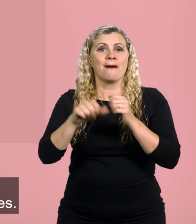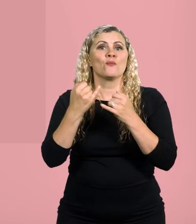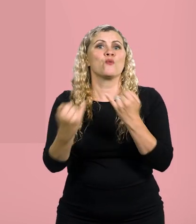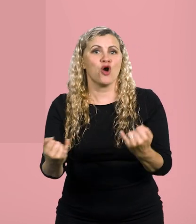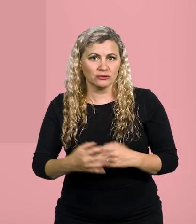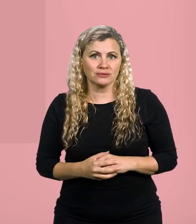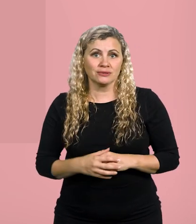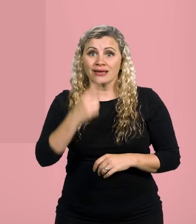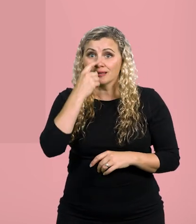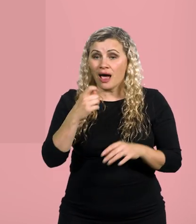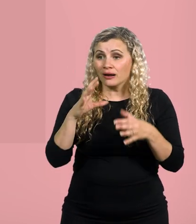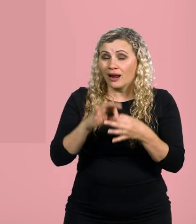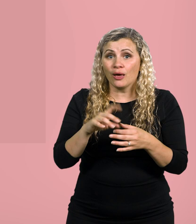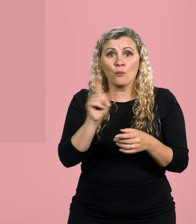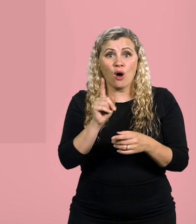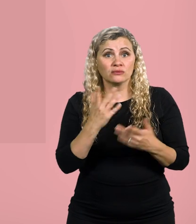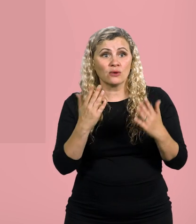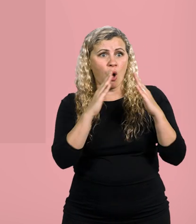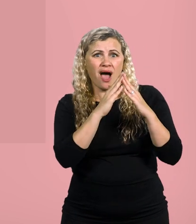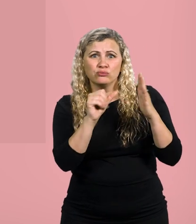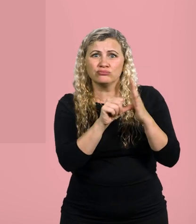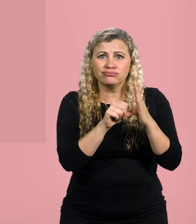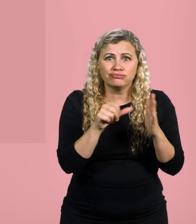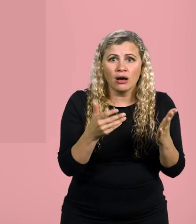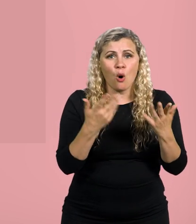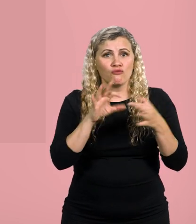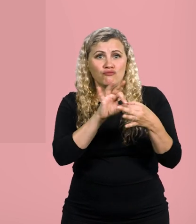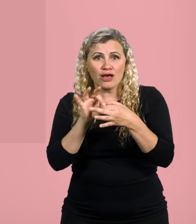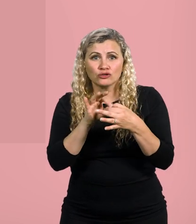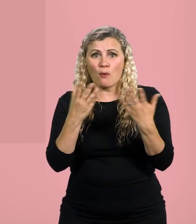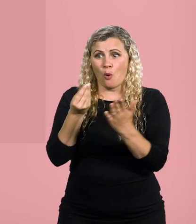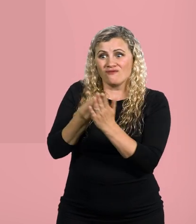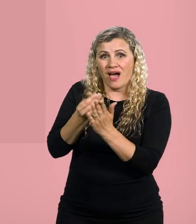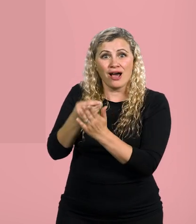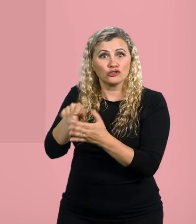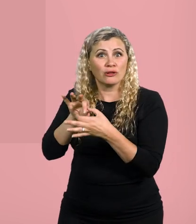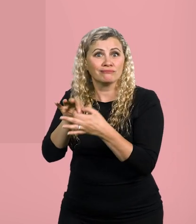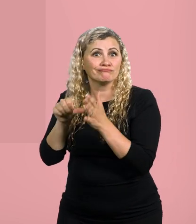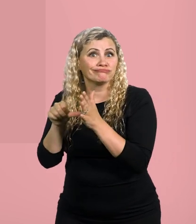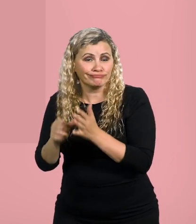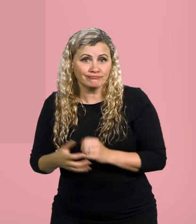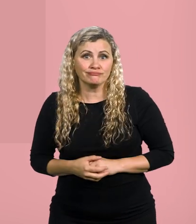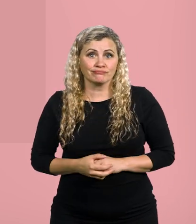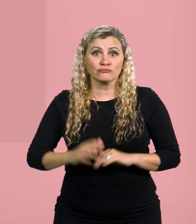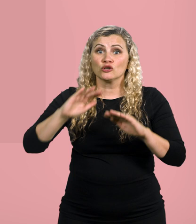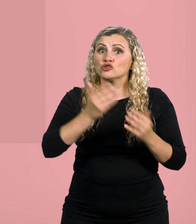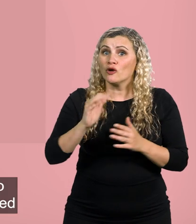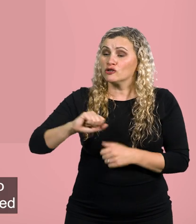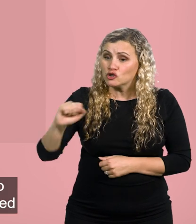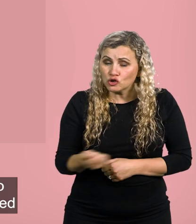issues this can include issues relating to accommodation relationships and finances